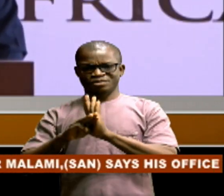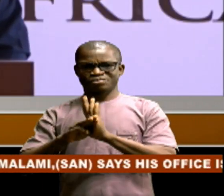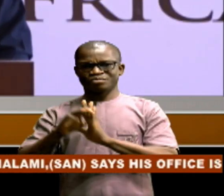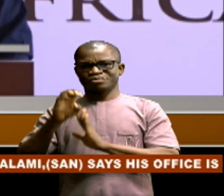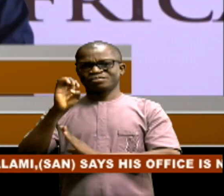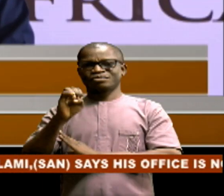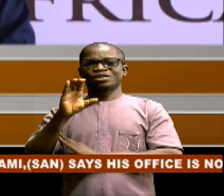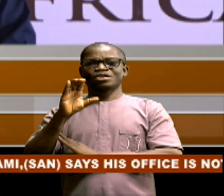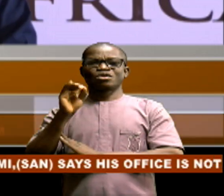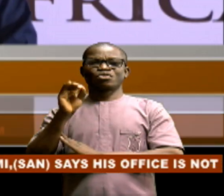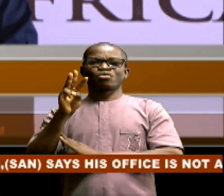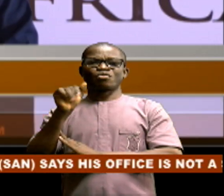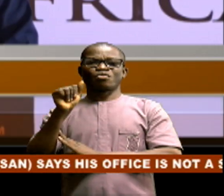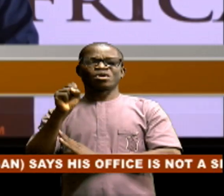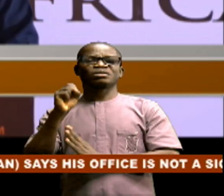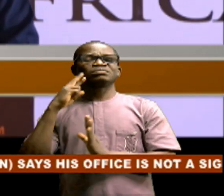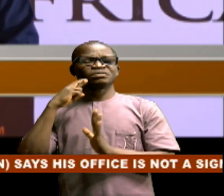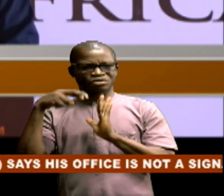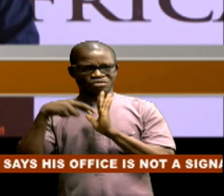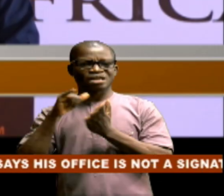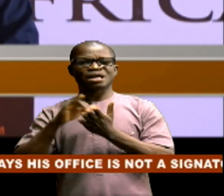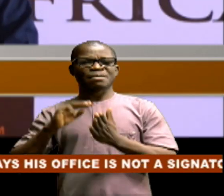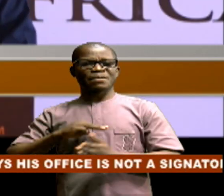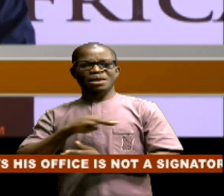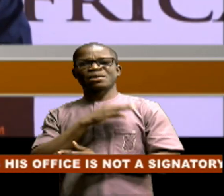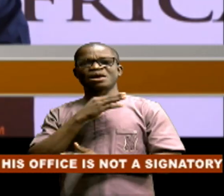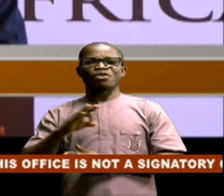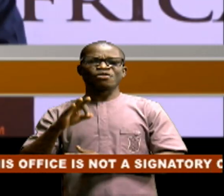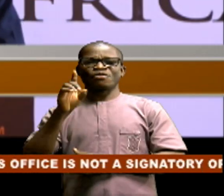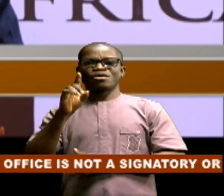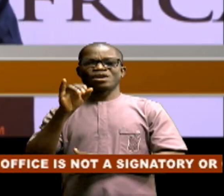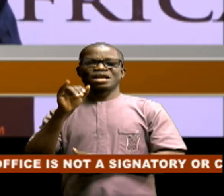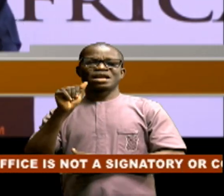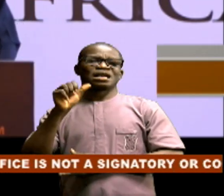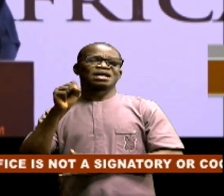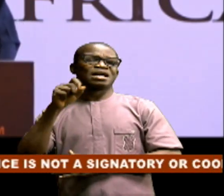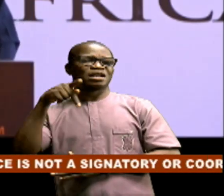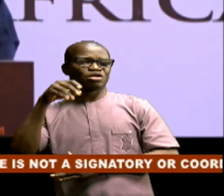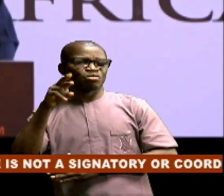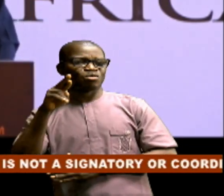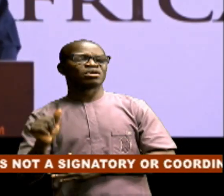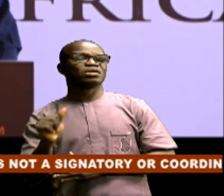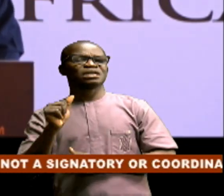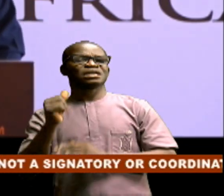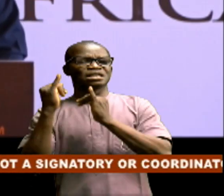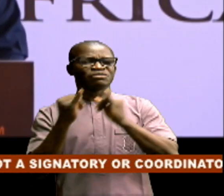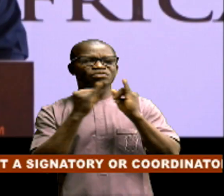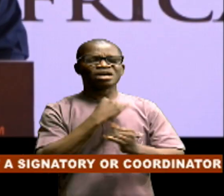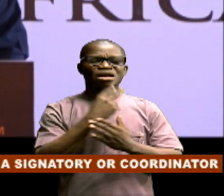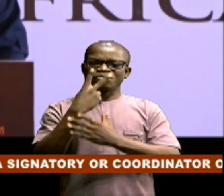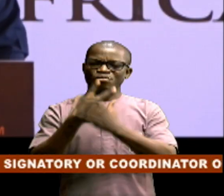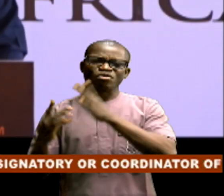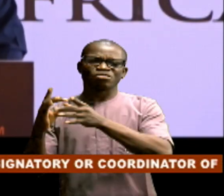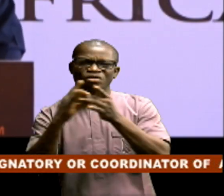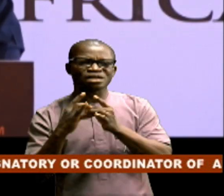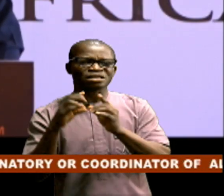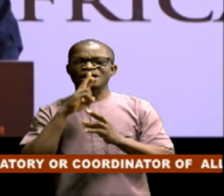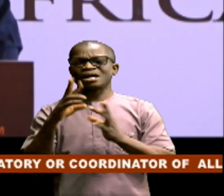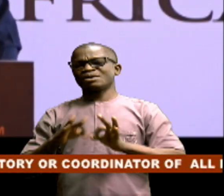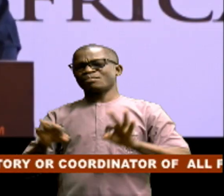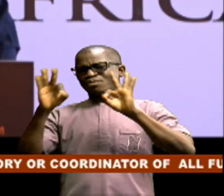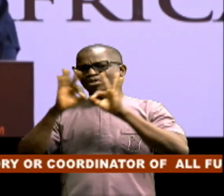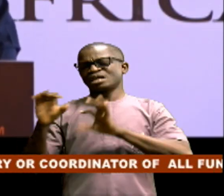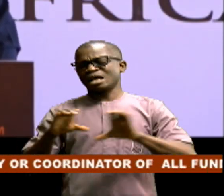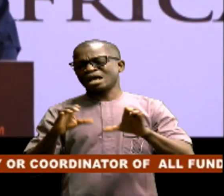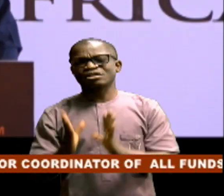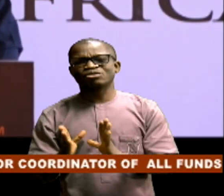ECOWAS recognizes that members of the diaspora, both at individual and collective levels, are important actors in